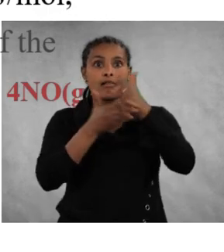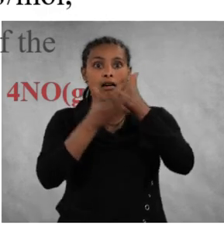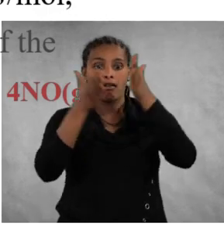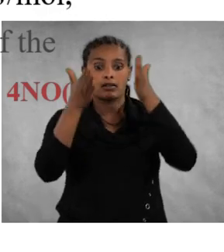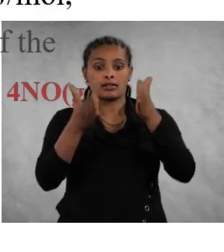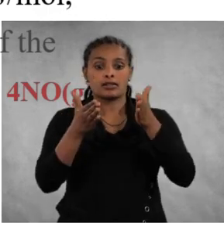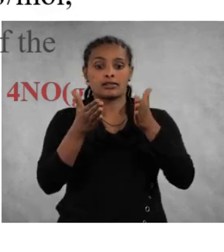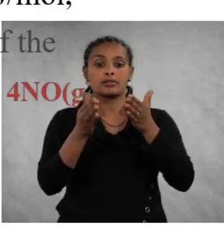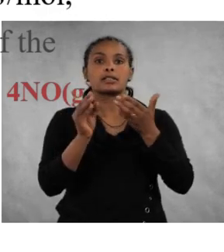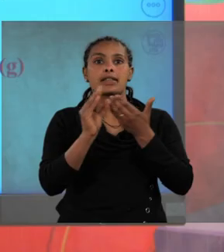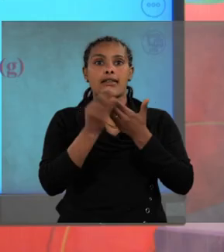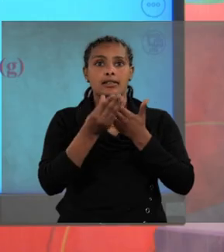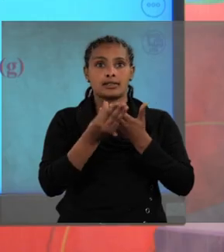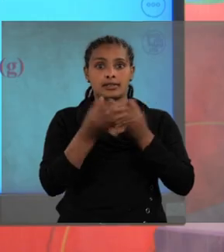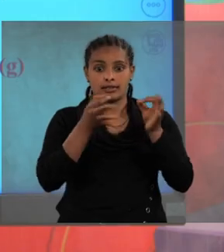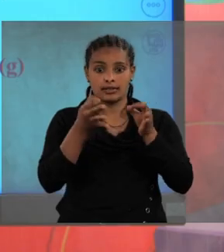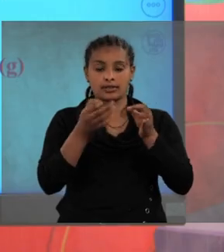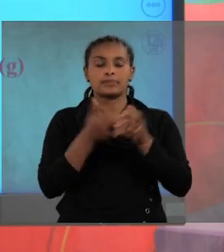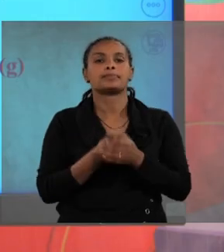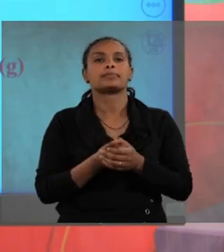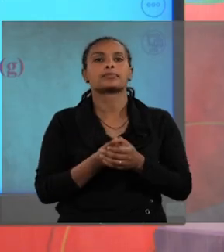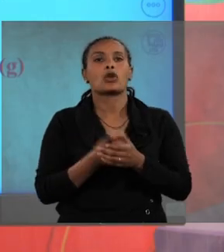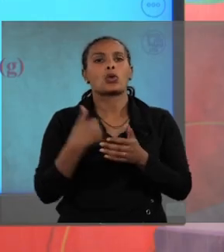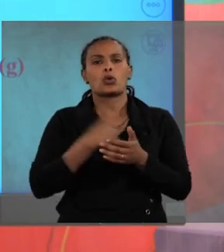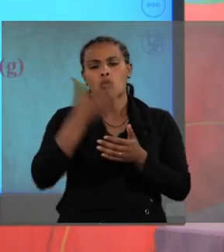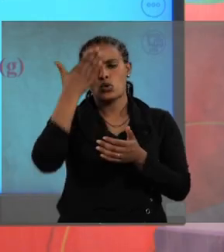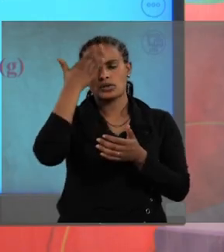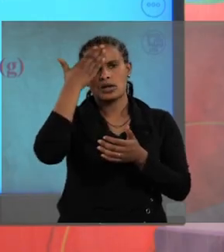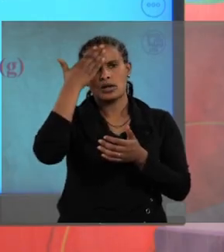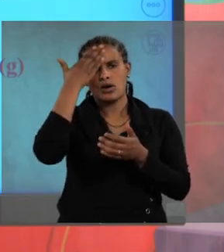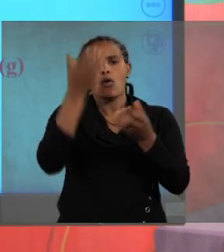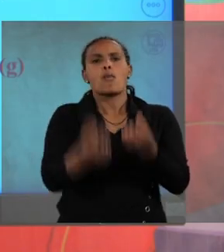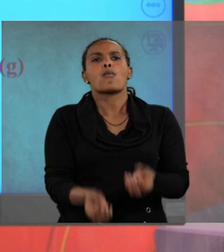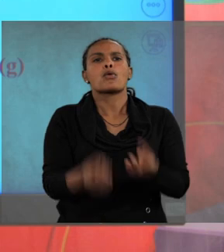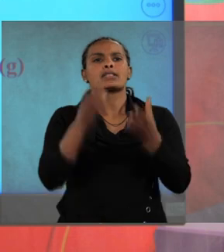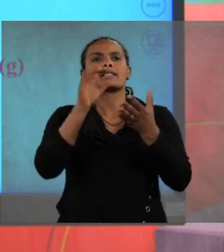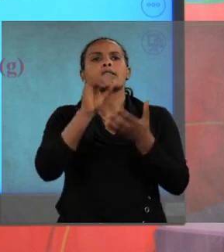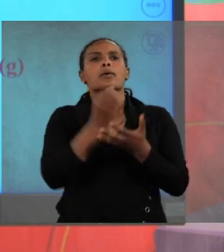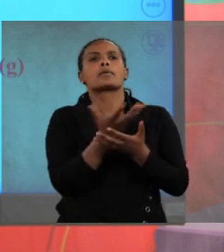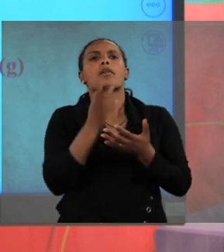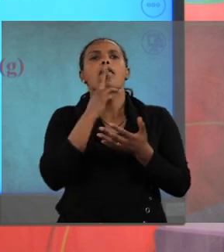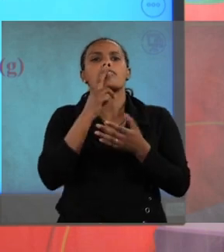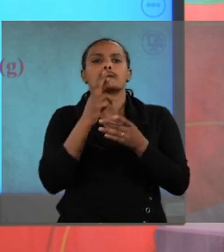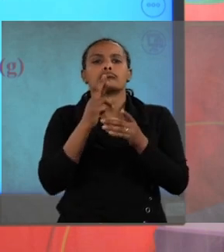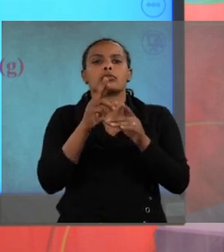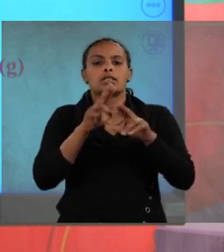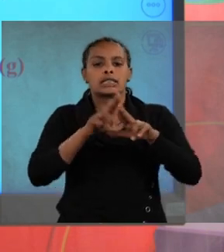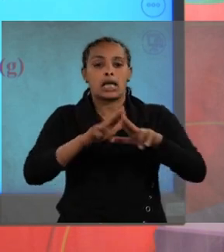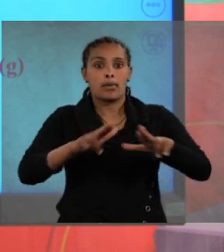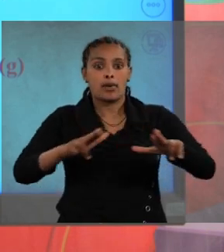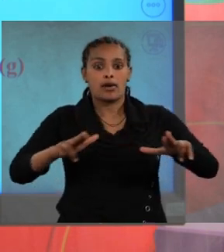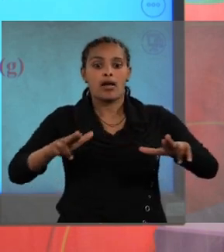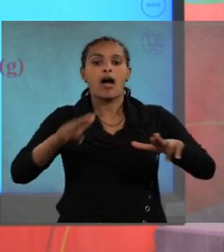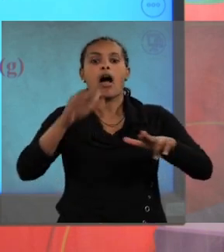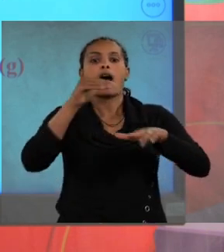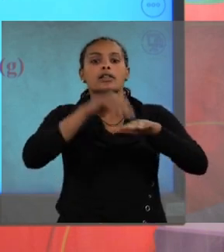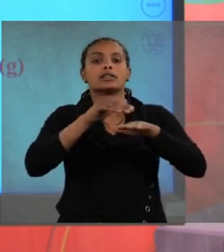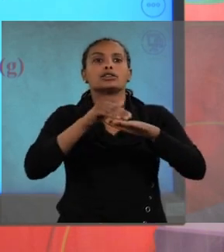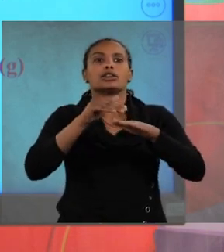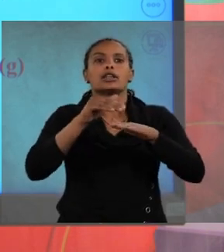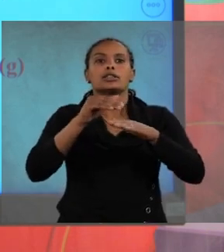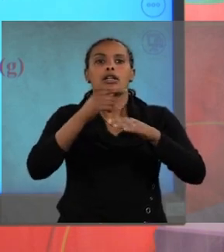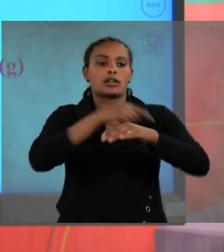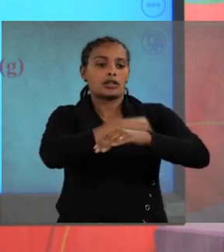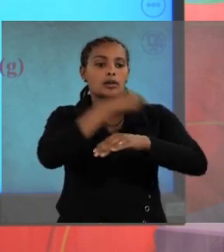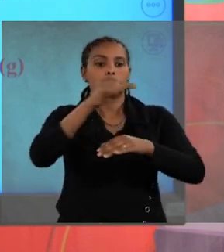Standard states. We know that most substances are found to be stable at a temperature of